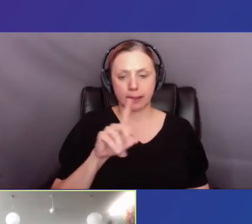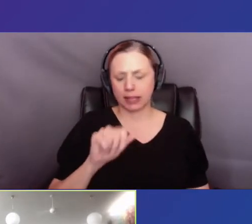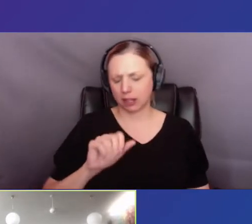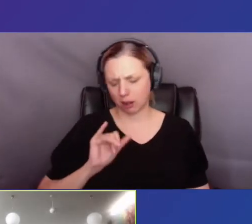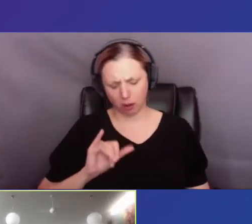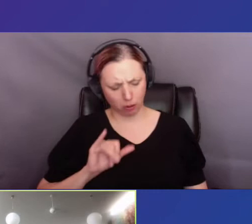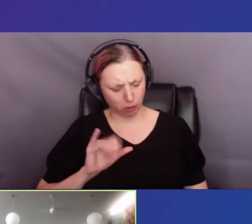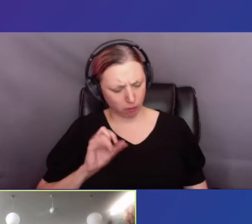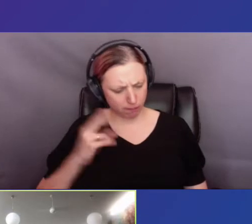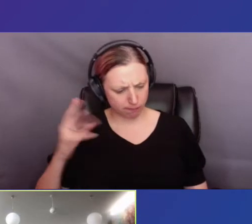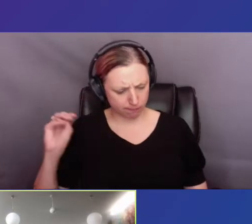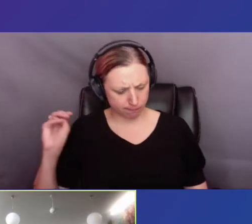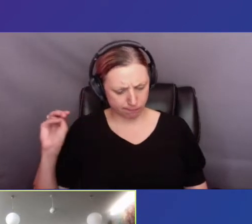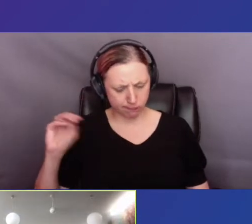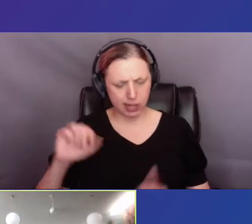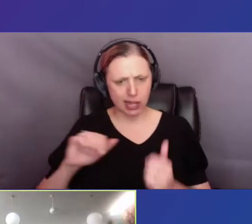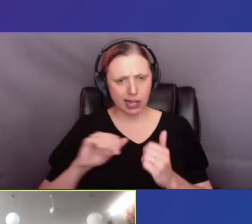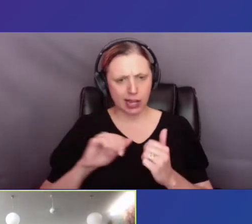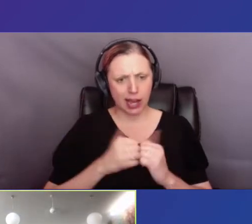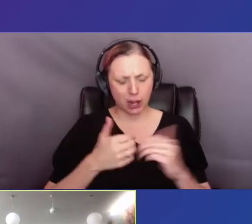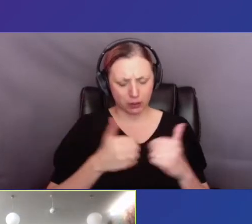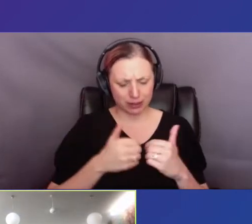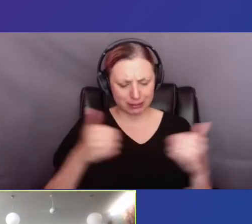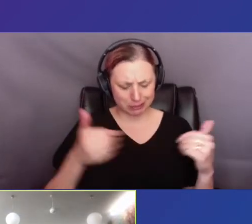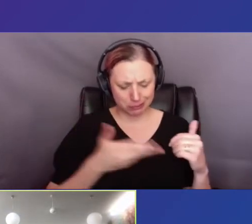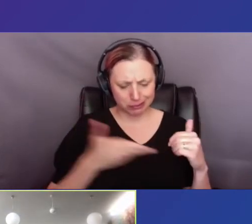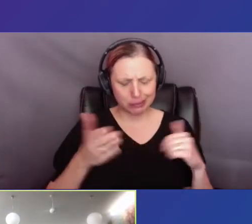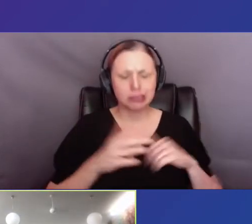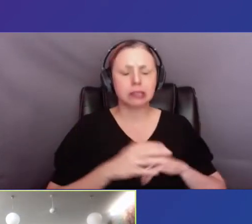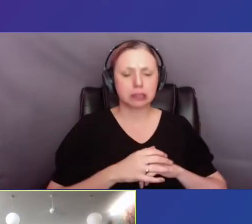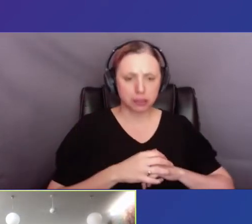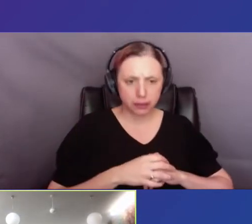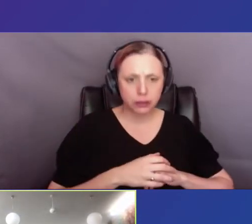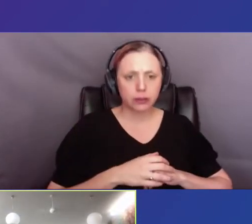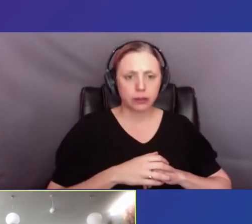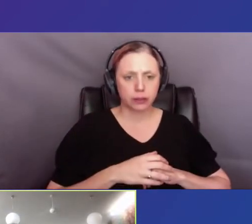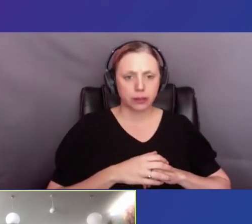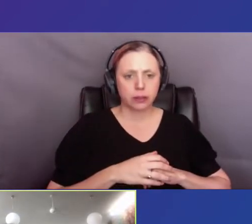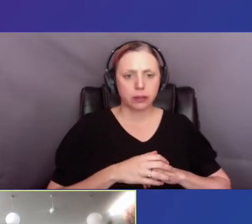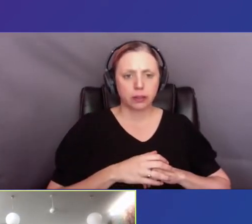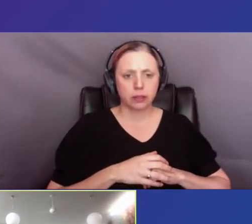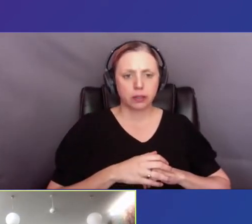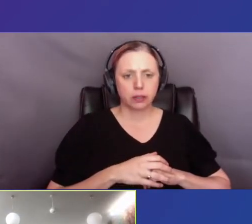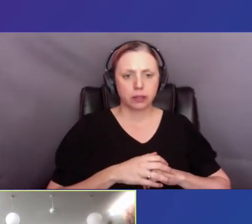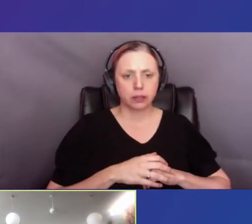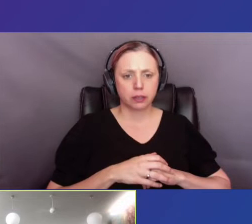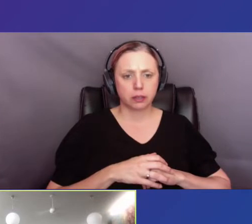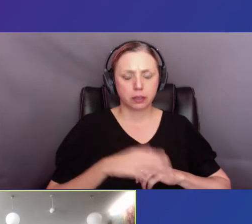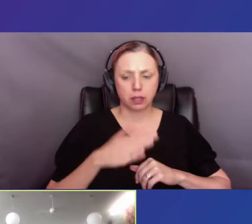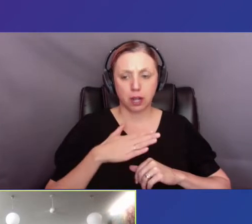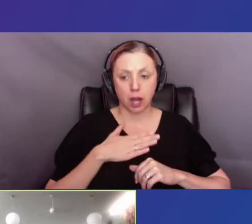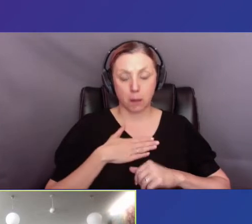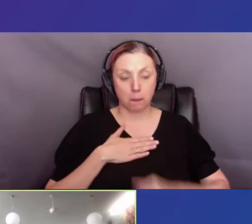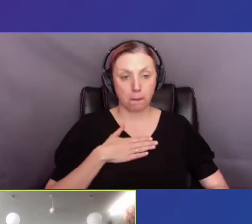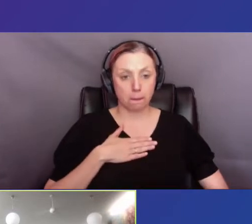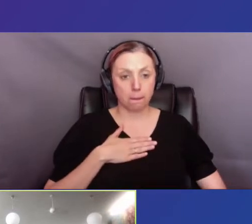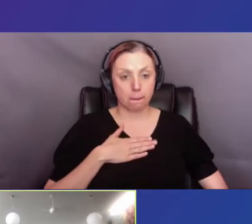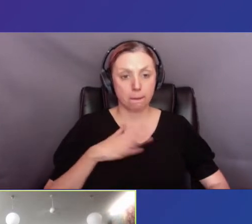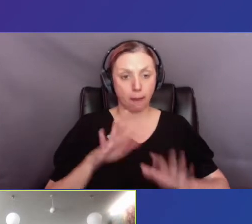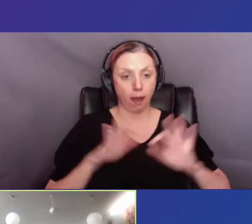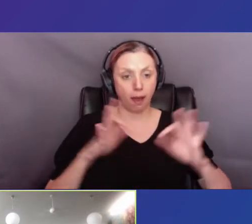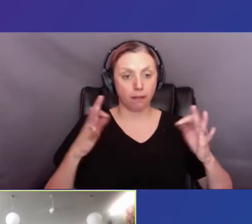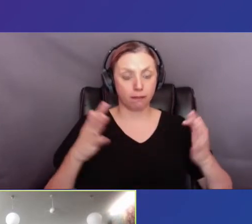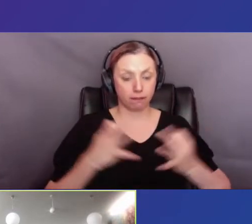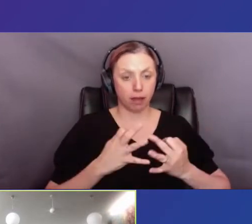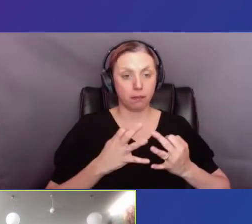Gosh, how do I separate the things? You know, my children, our family belongs to a